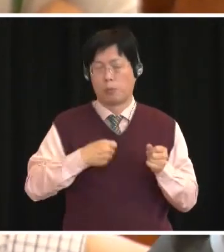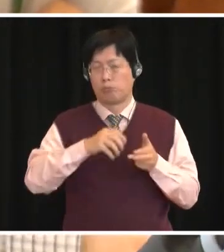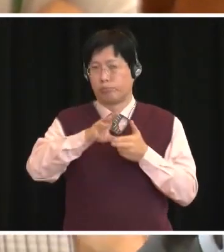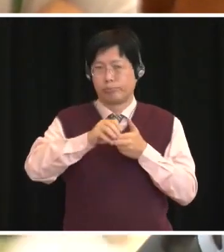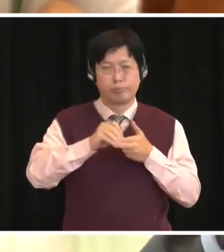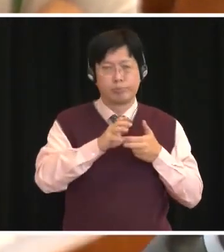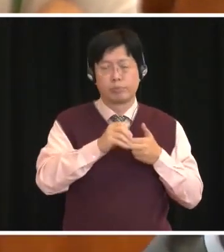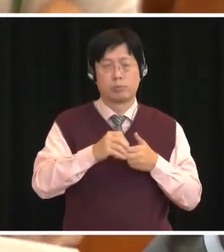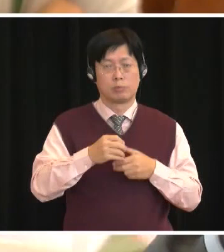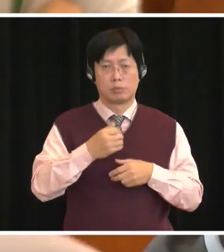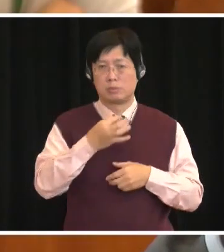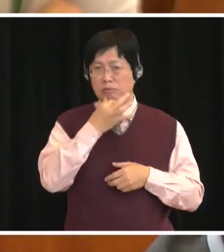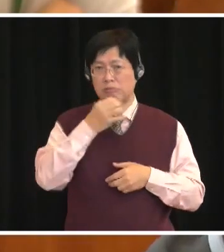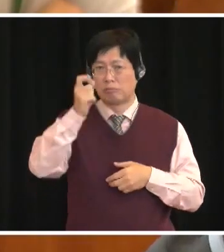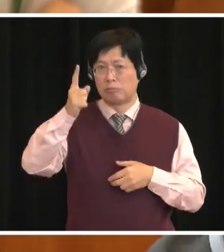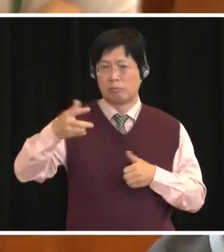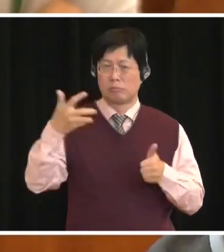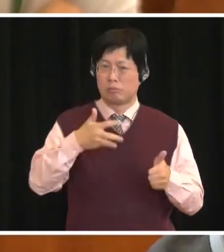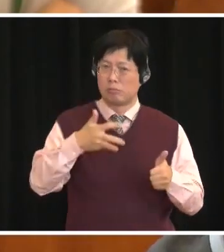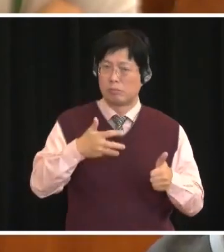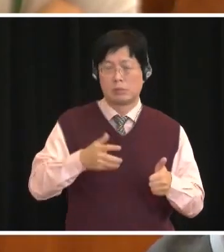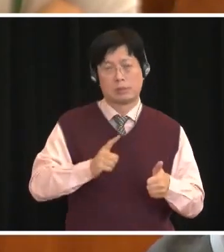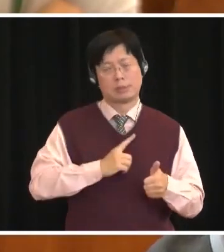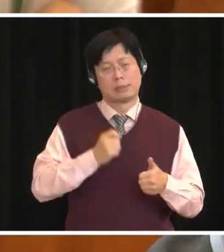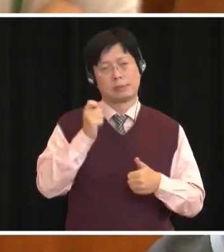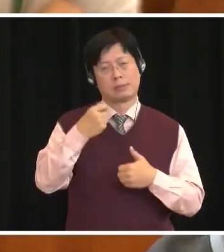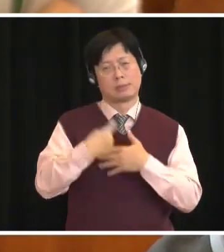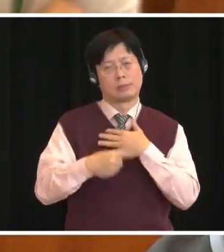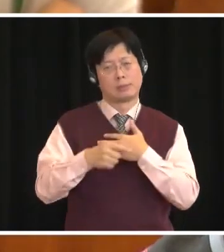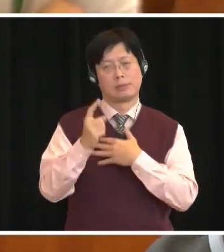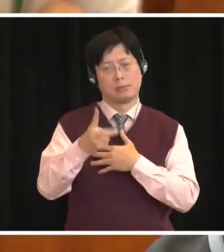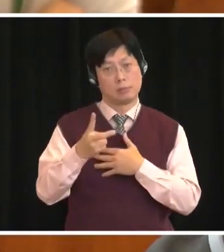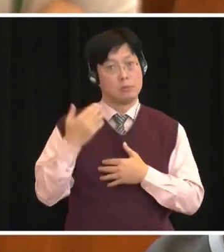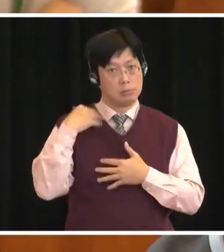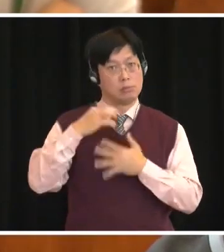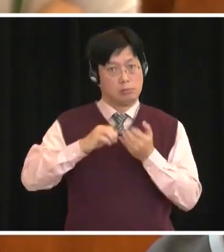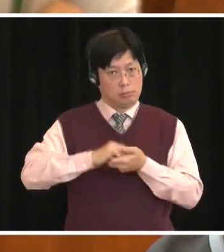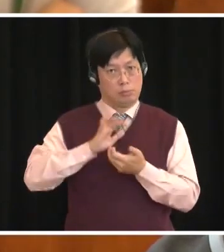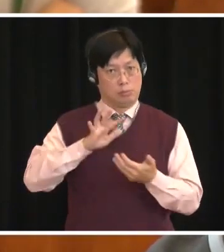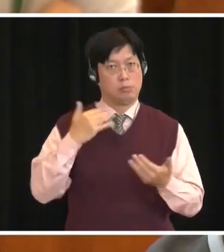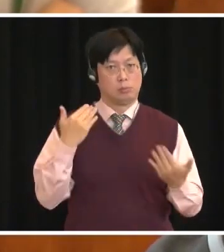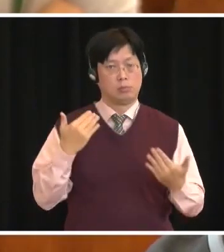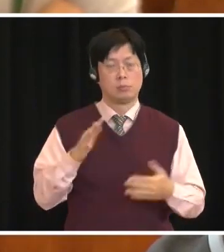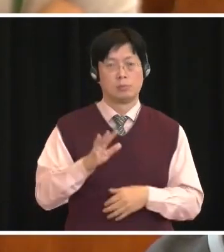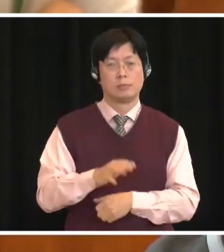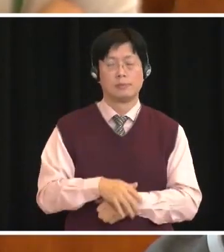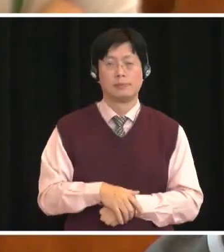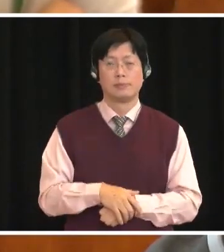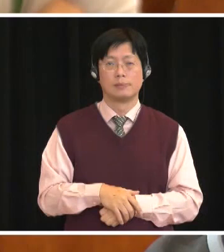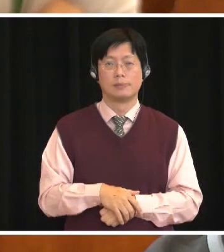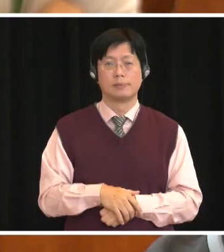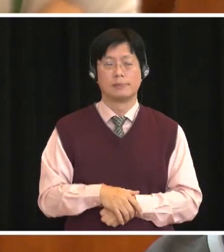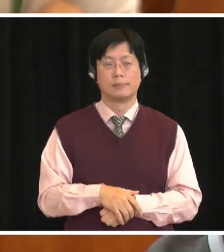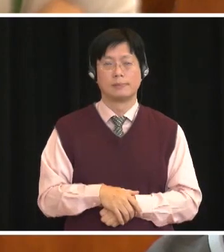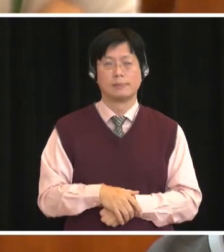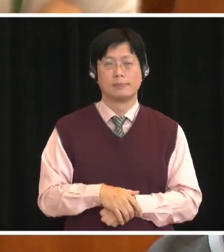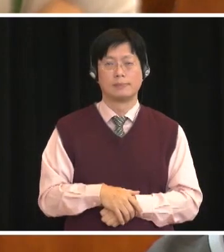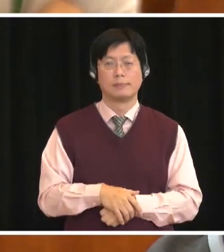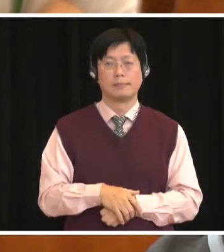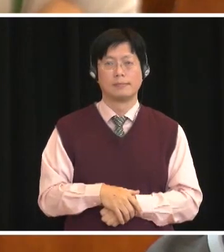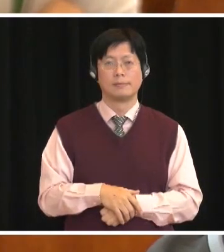and audio recorded so as to avoid repeated interrogations.